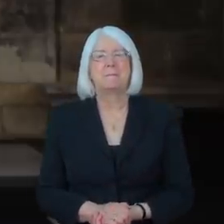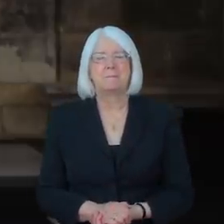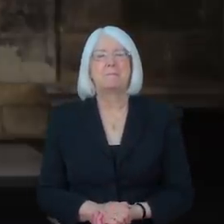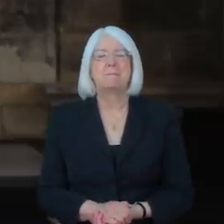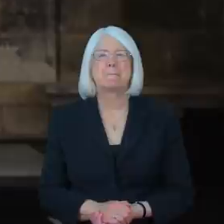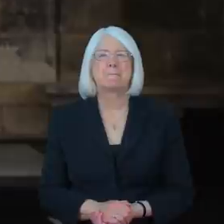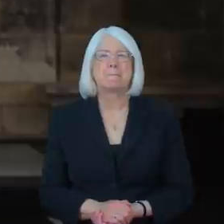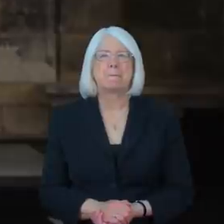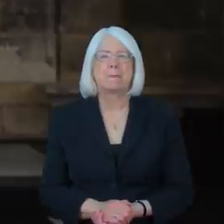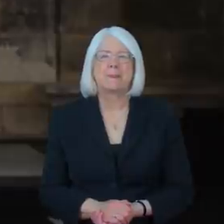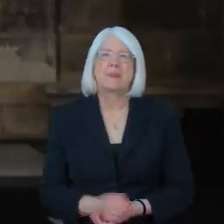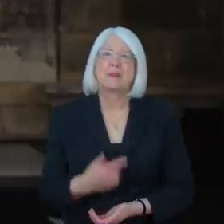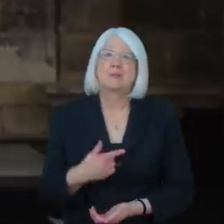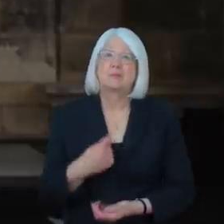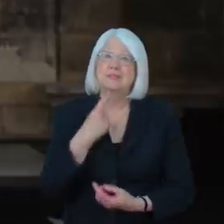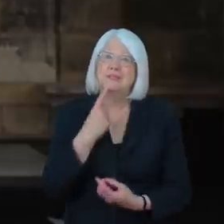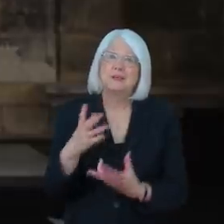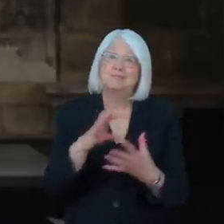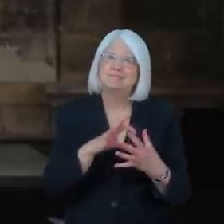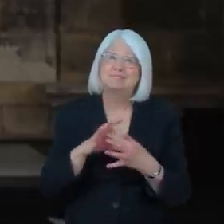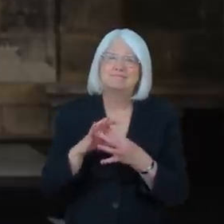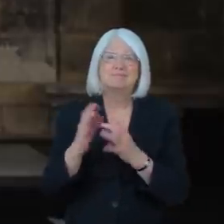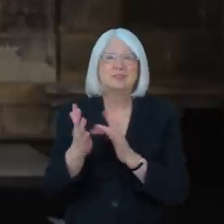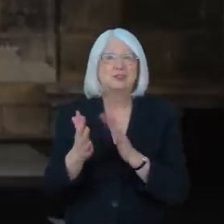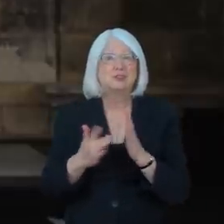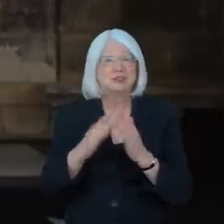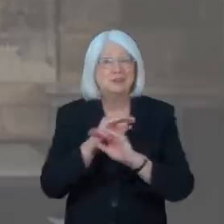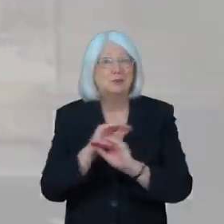Let us conclude our prayers with the words that Jesus gave us.